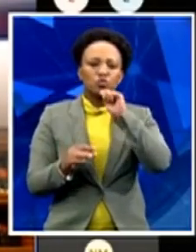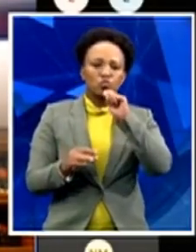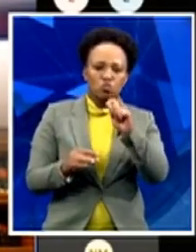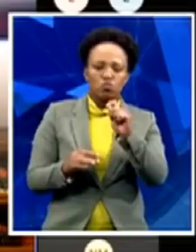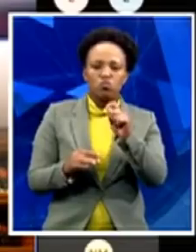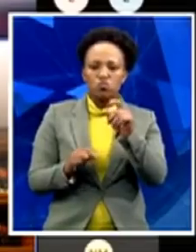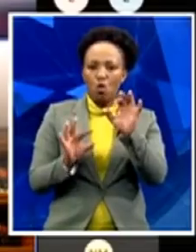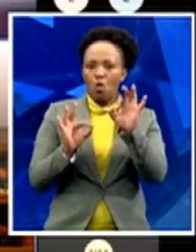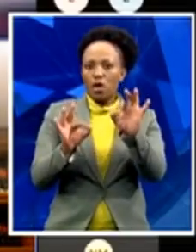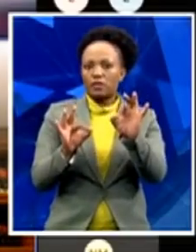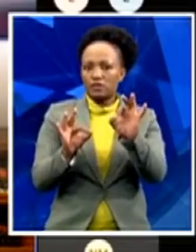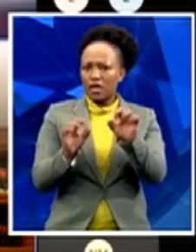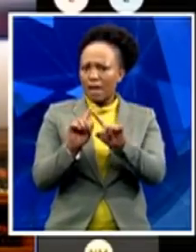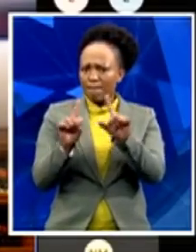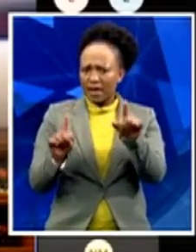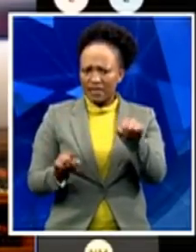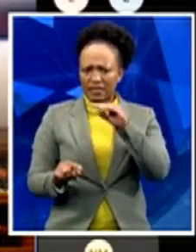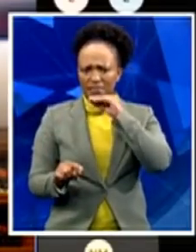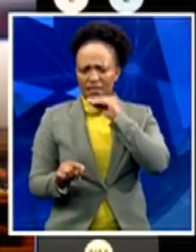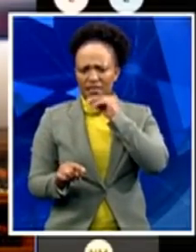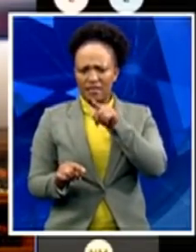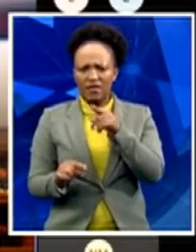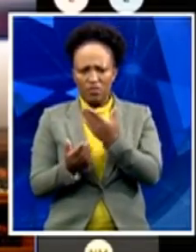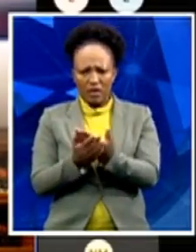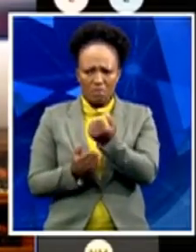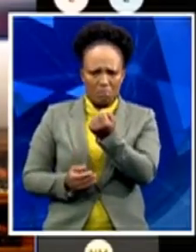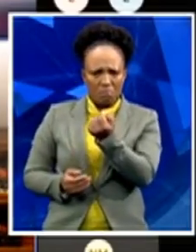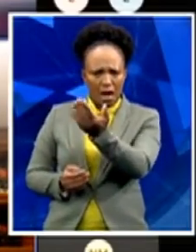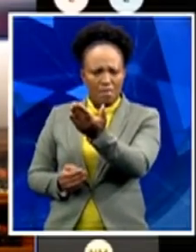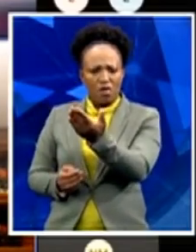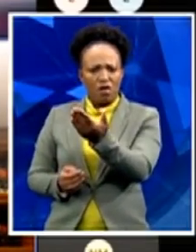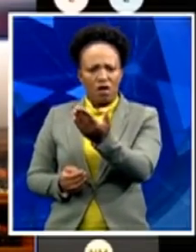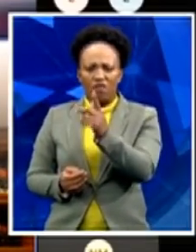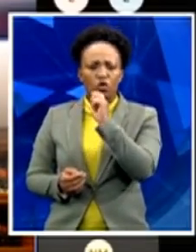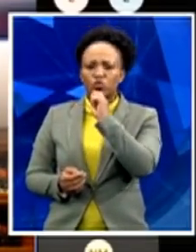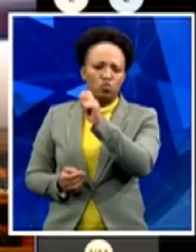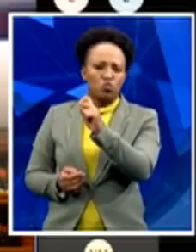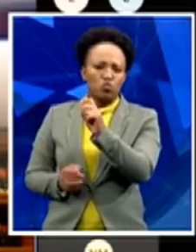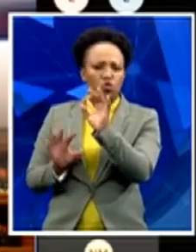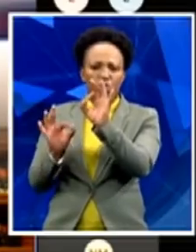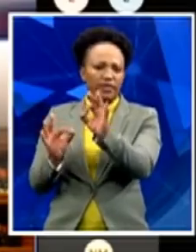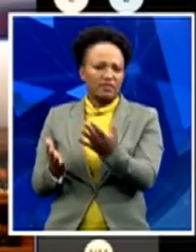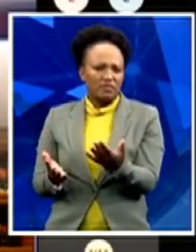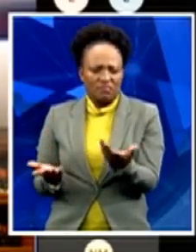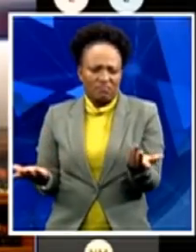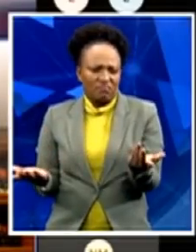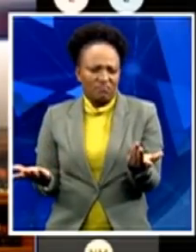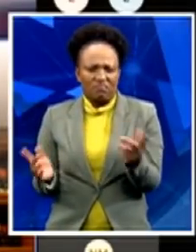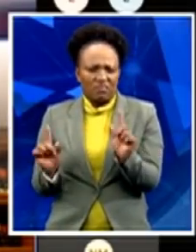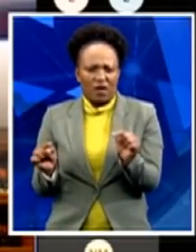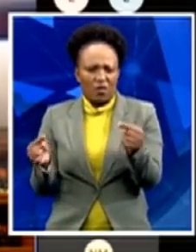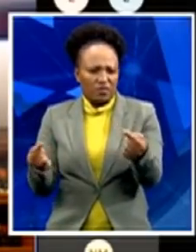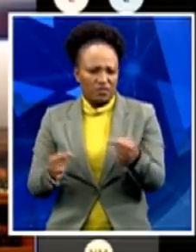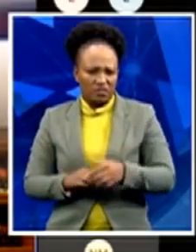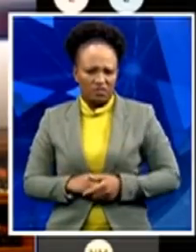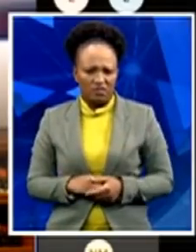deponent can then depose to facts that are not true and correct? Obviously not, because an affidavit